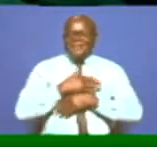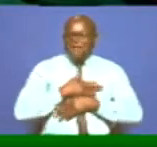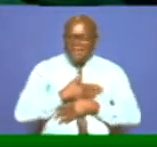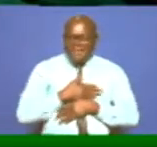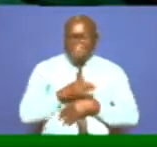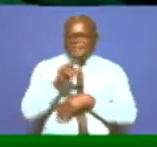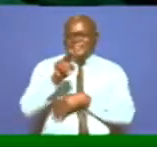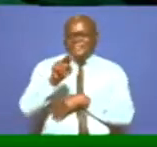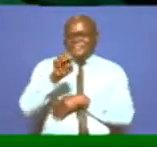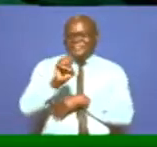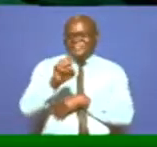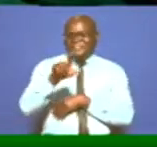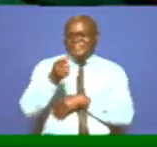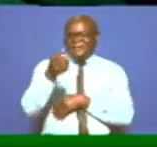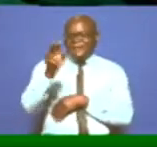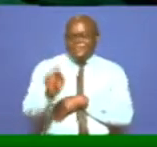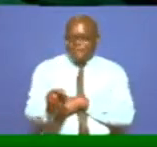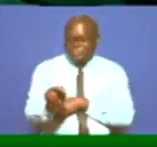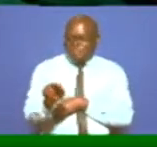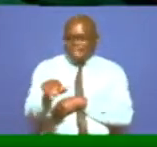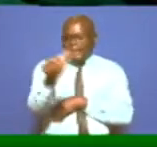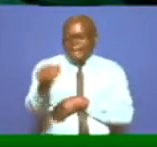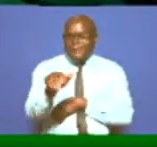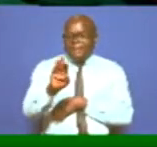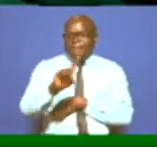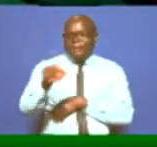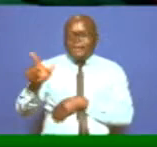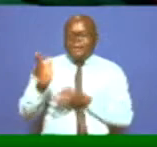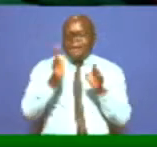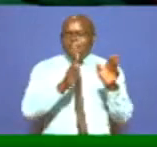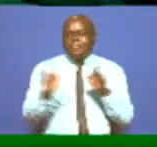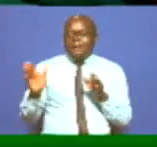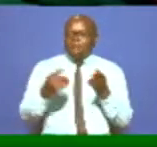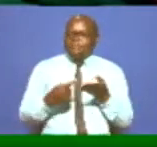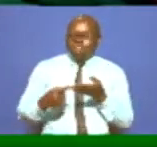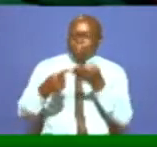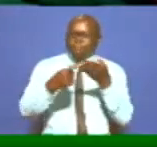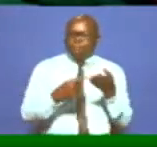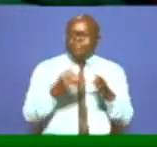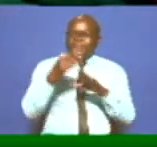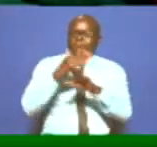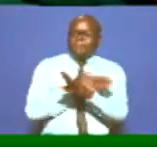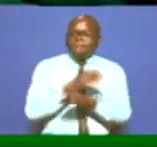Koech is also another bill lined up for debate before the floor this morning.